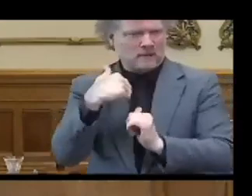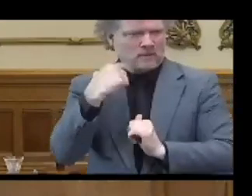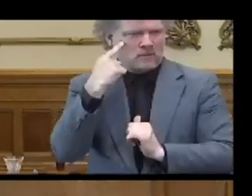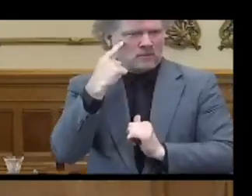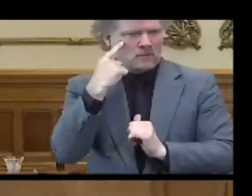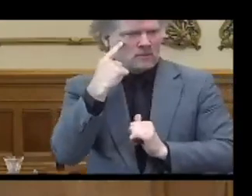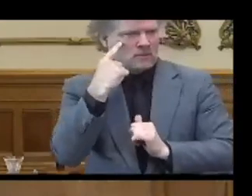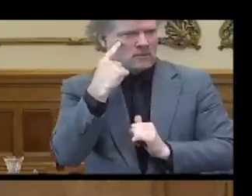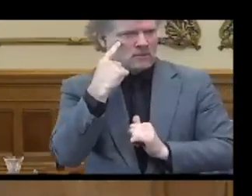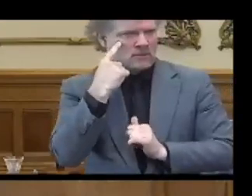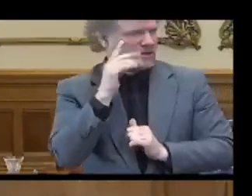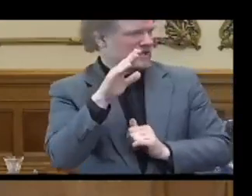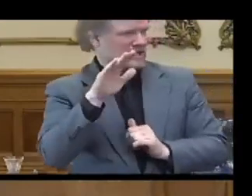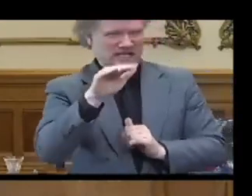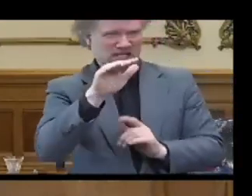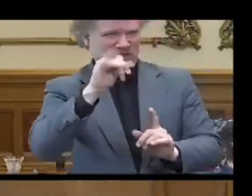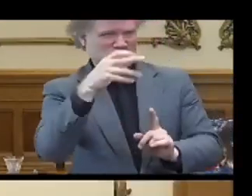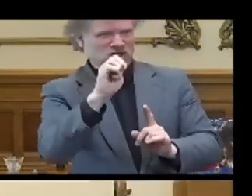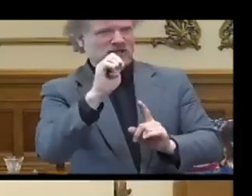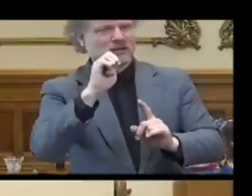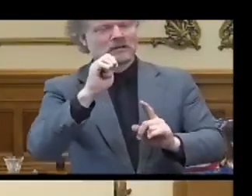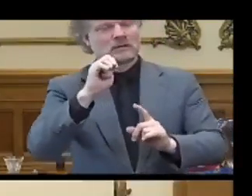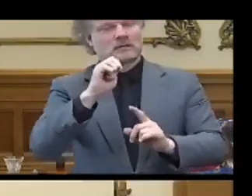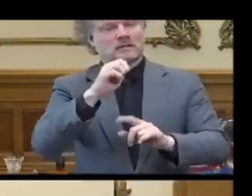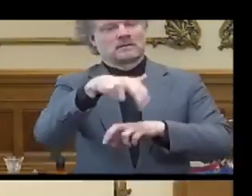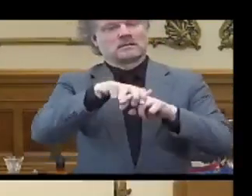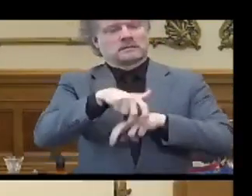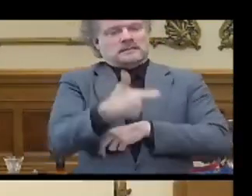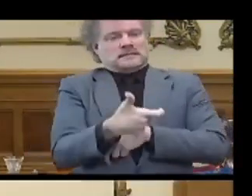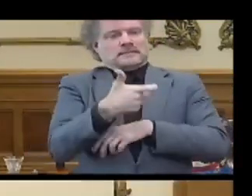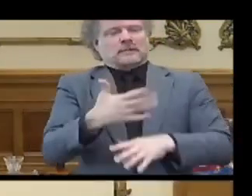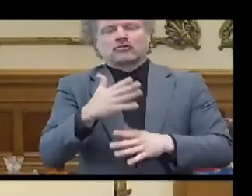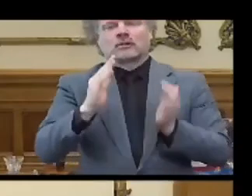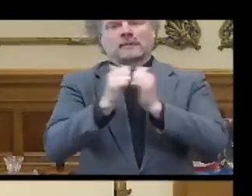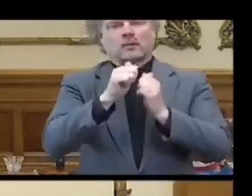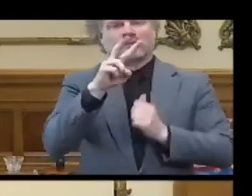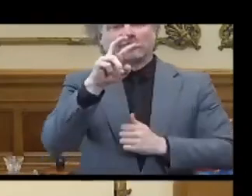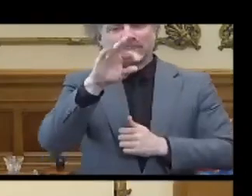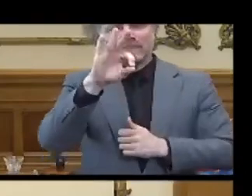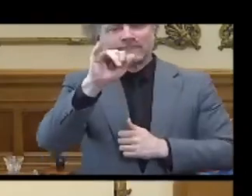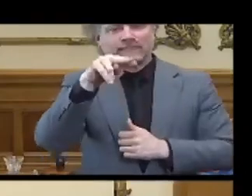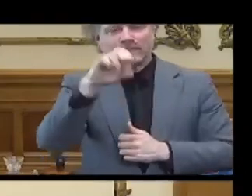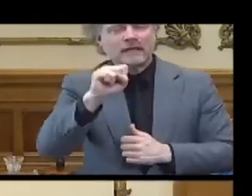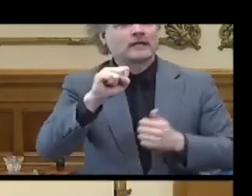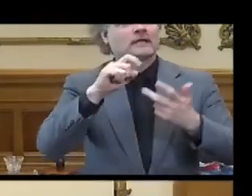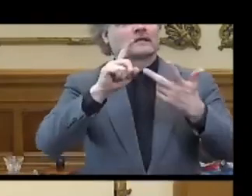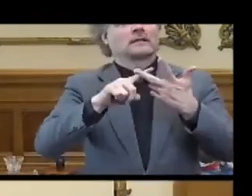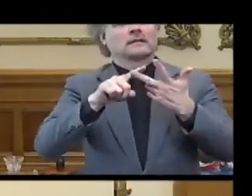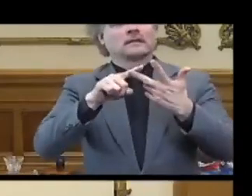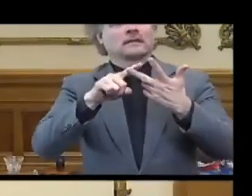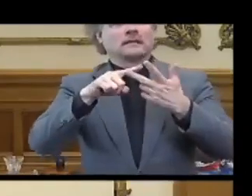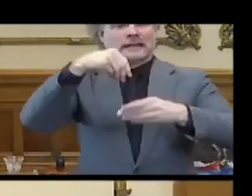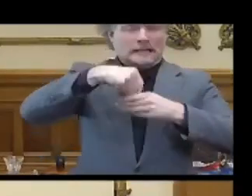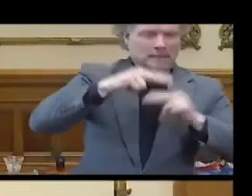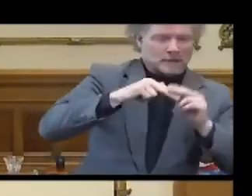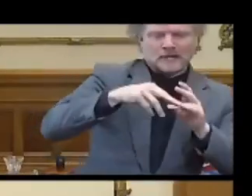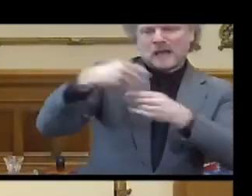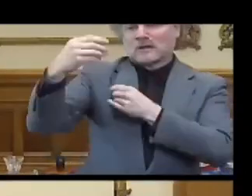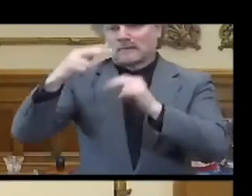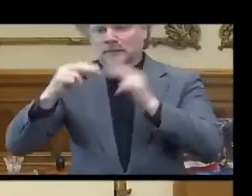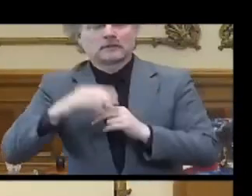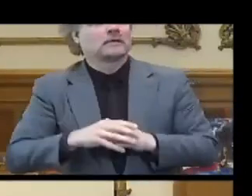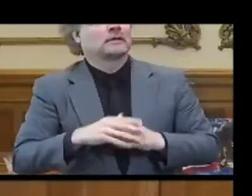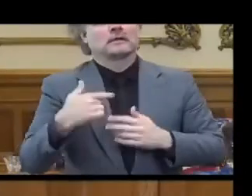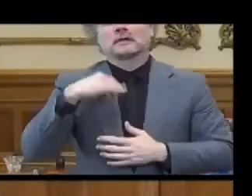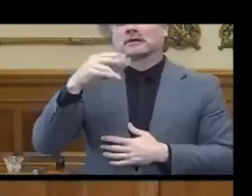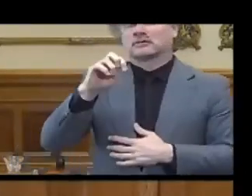Jane? Jane, you want to talk about spectators versus fans versus in a building versus outside a building? Sure, Jane Jankowski